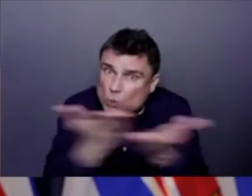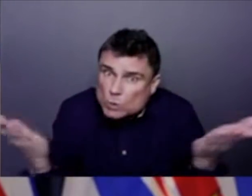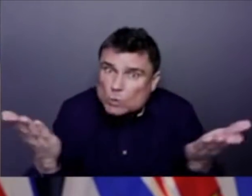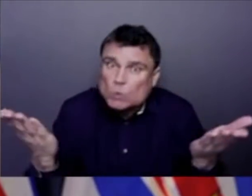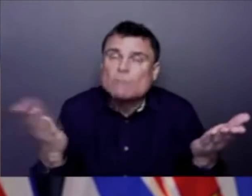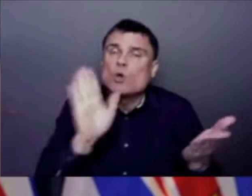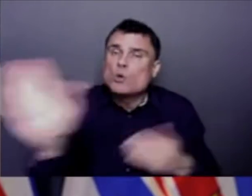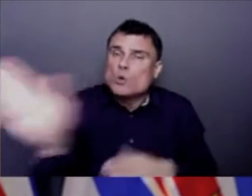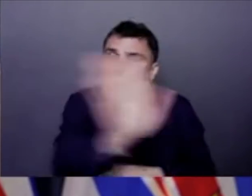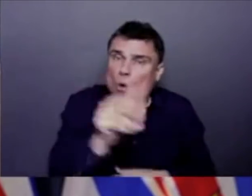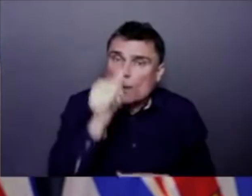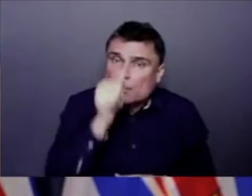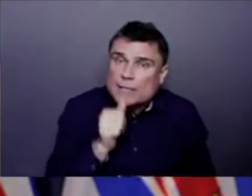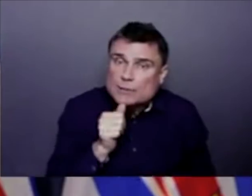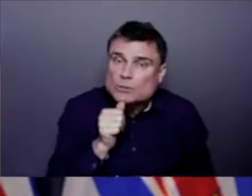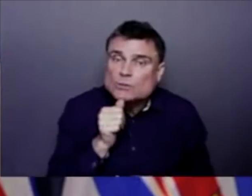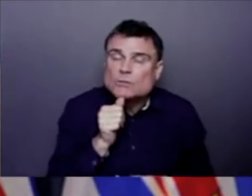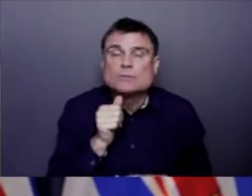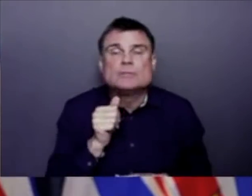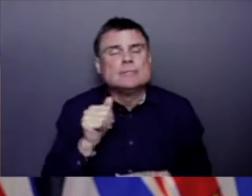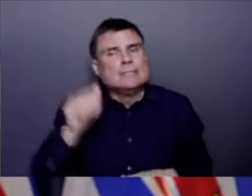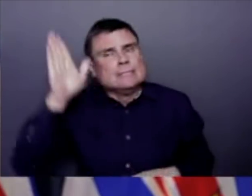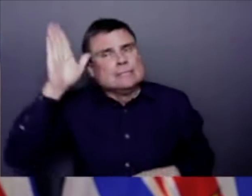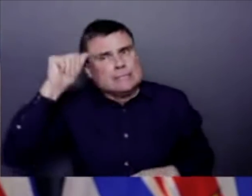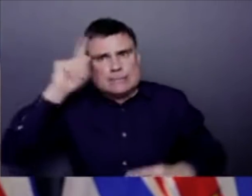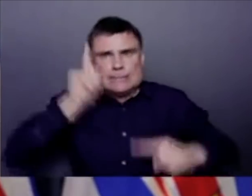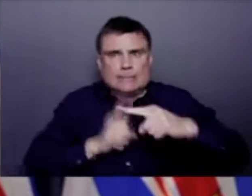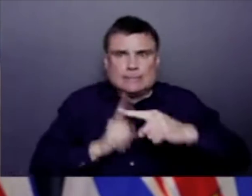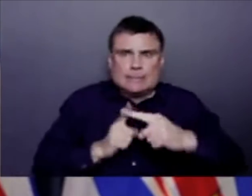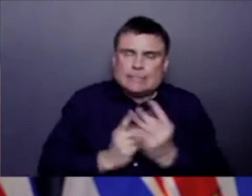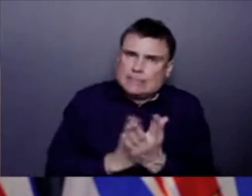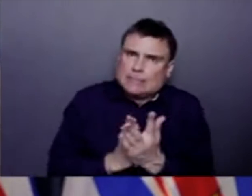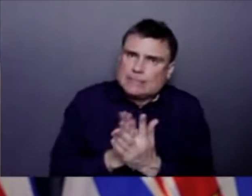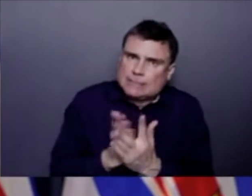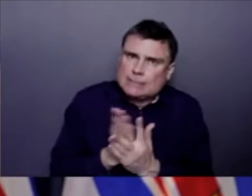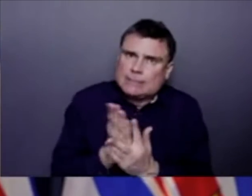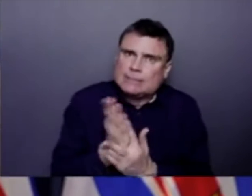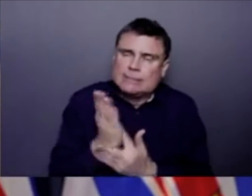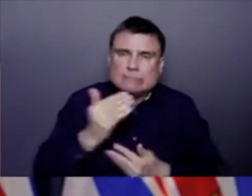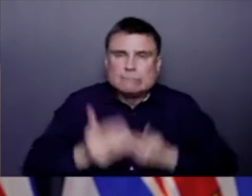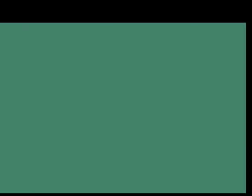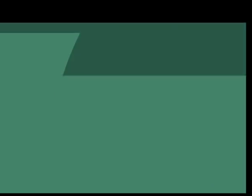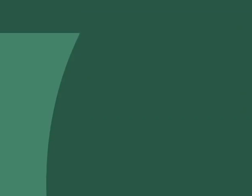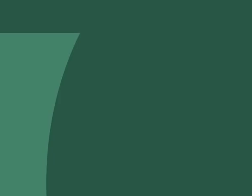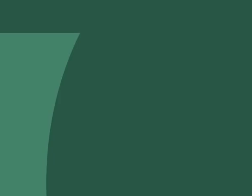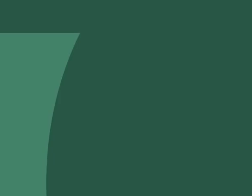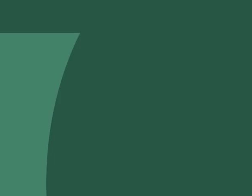the holiday season. And I ask you to continue to do this in the coming days.